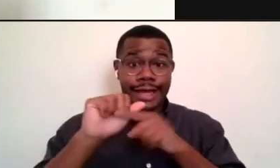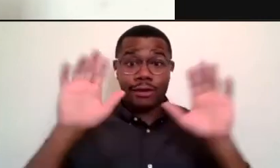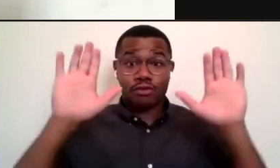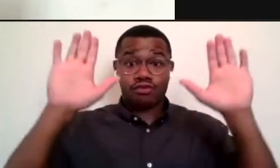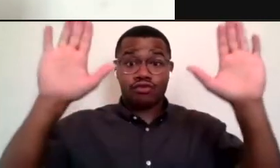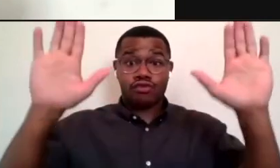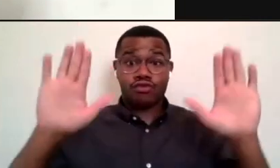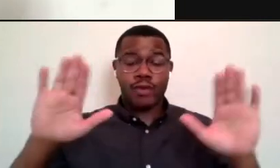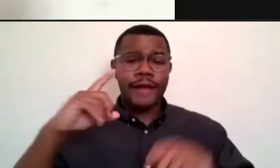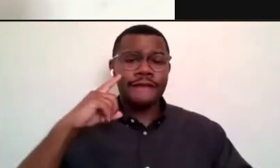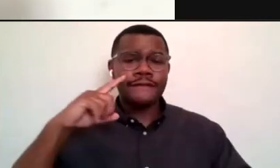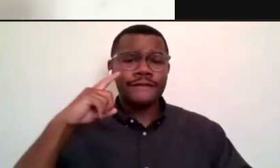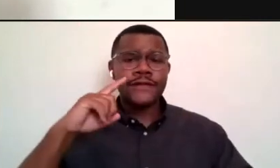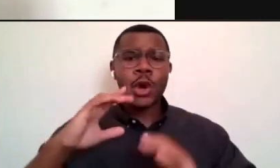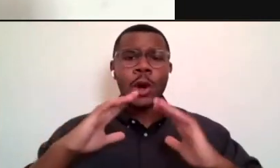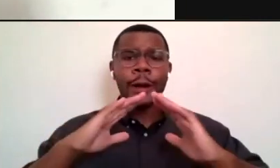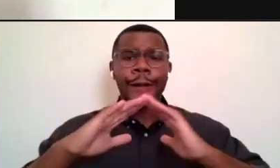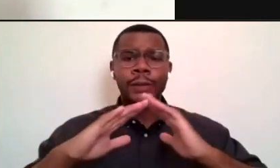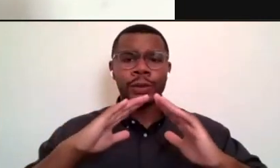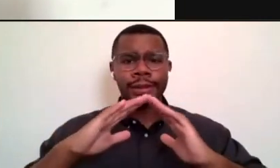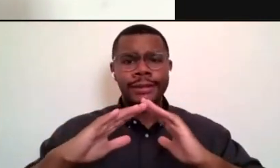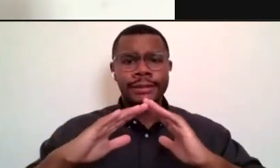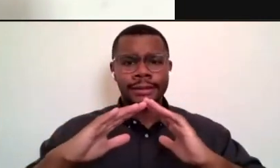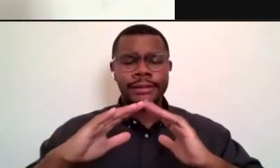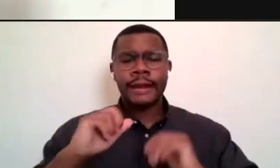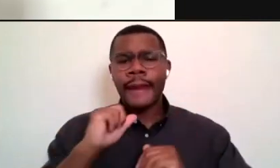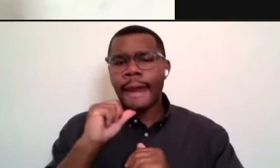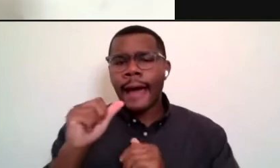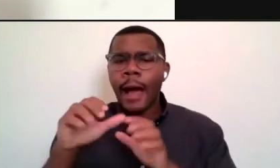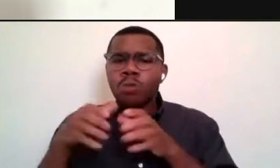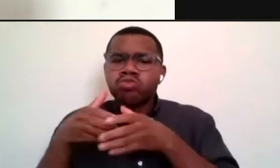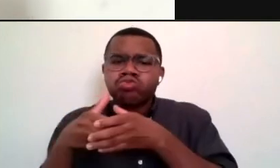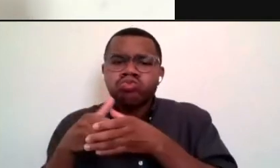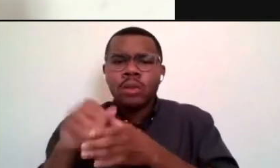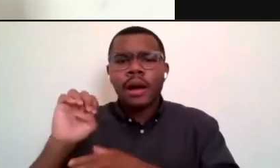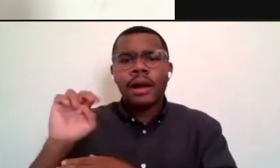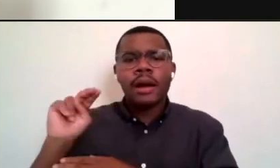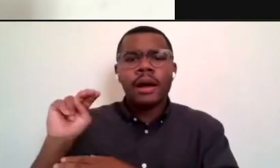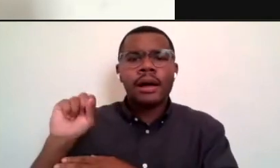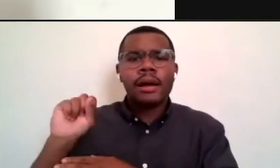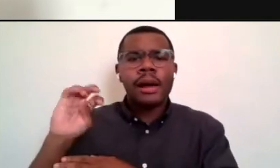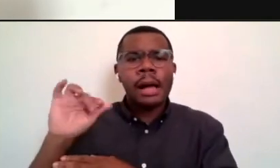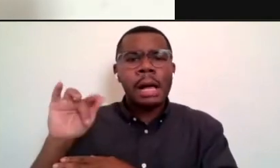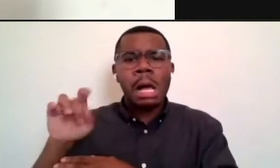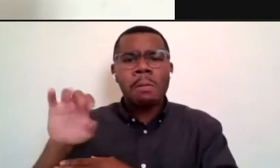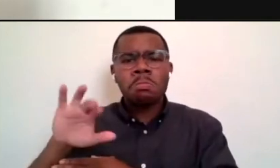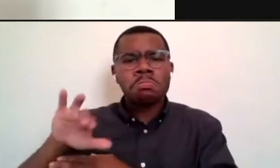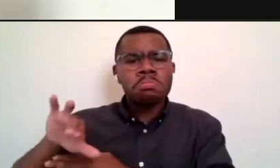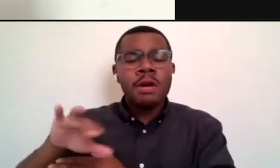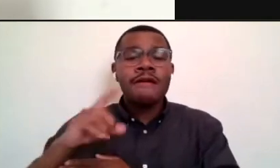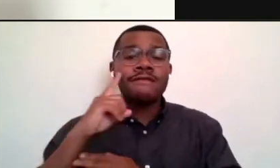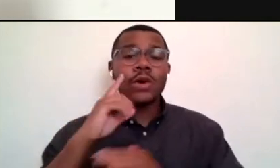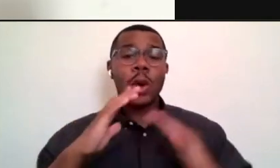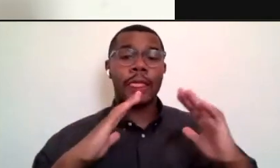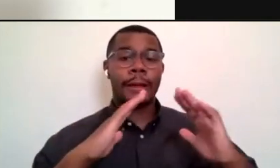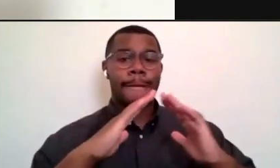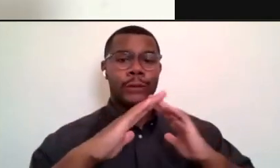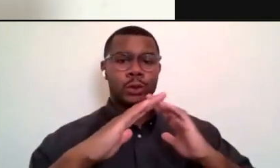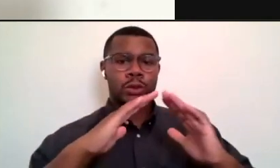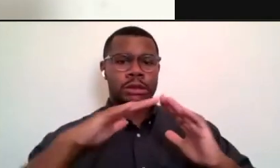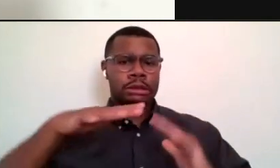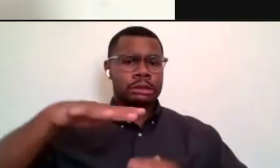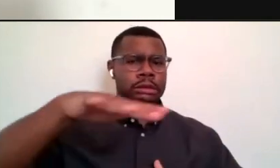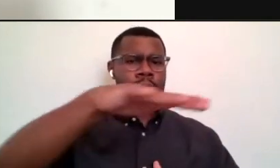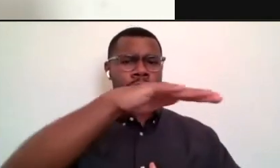like ensembles. I think that exercises or things like this that are really good for communities can be